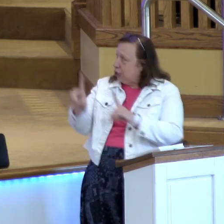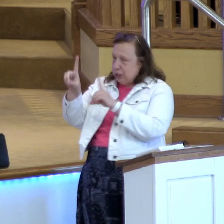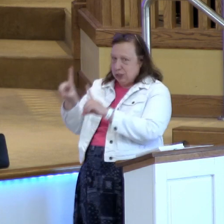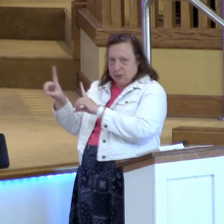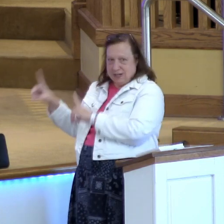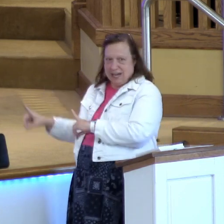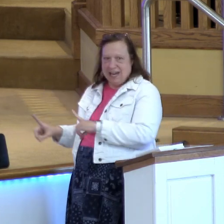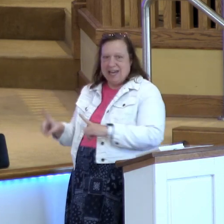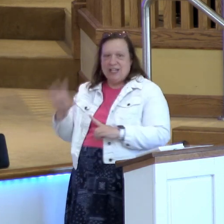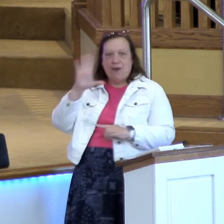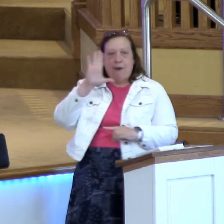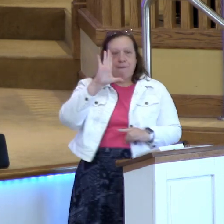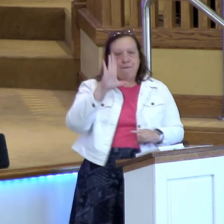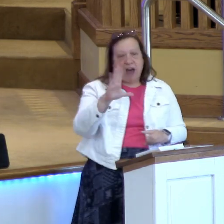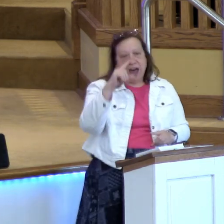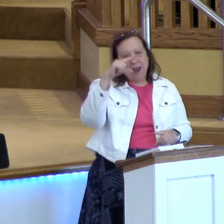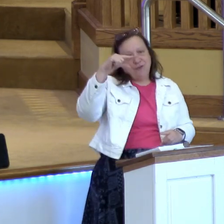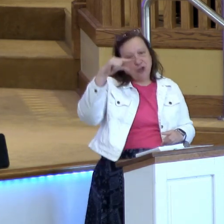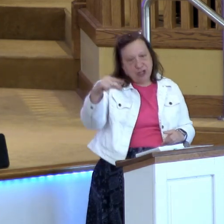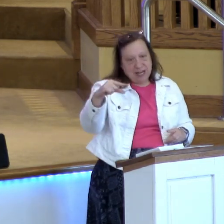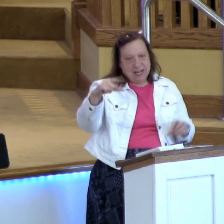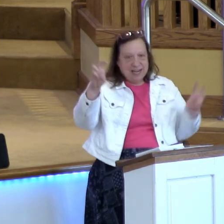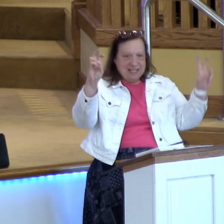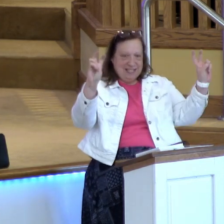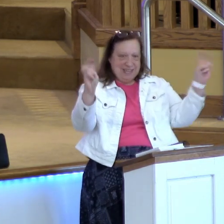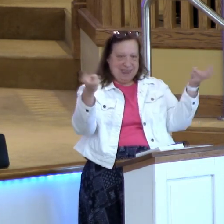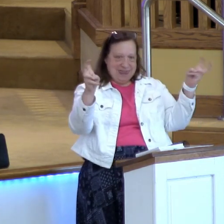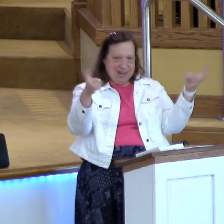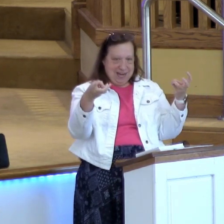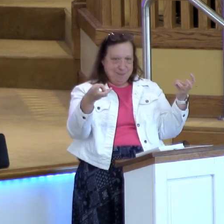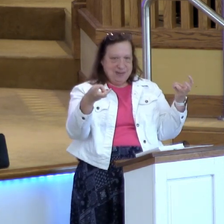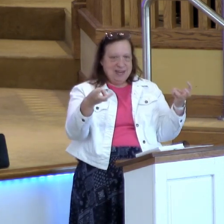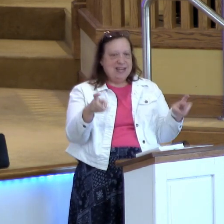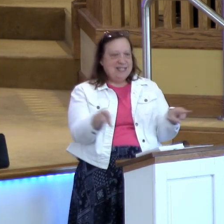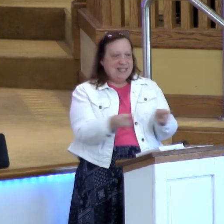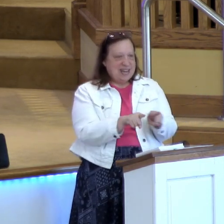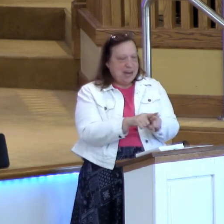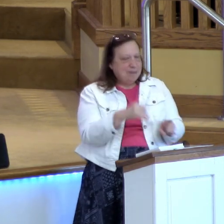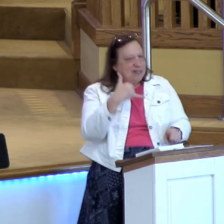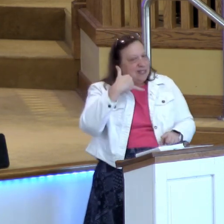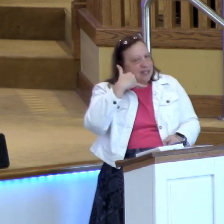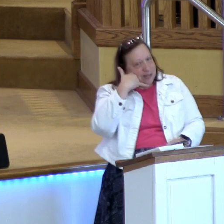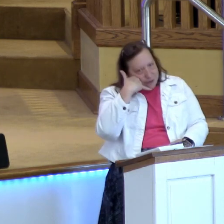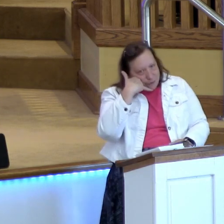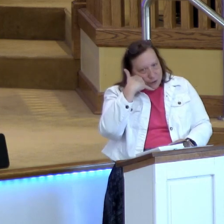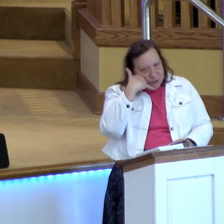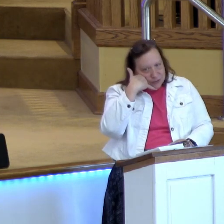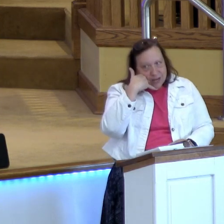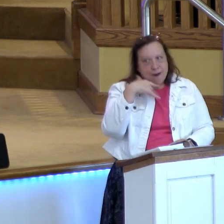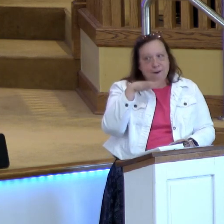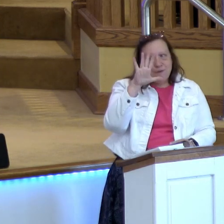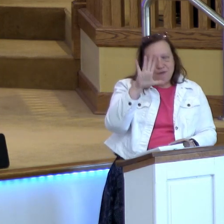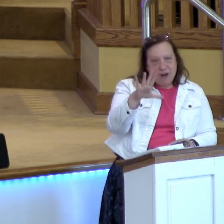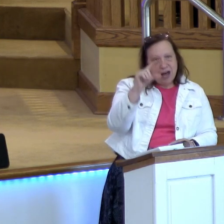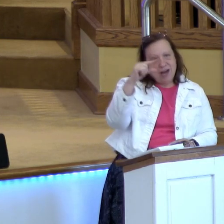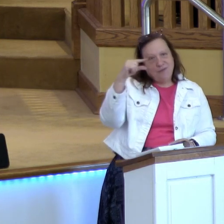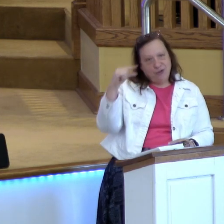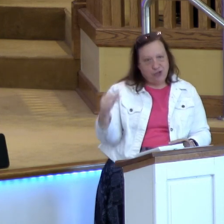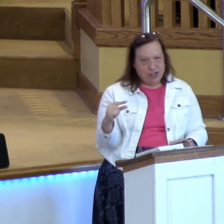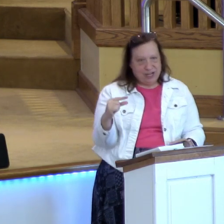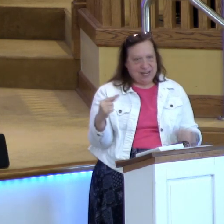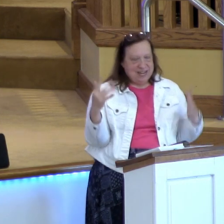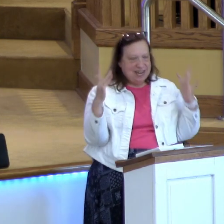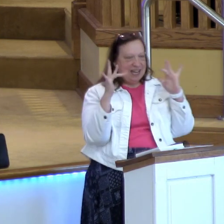5G is the theme, and that's what we have on our cell phones, right? And a 5G connection, and so it's kind of a,